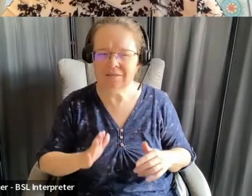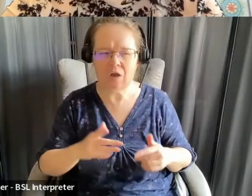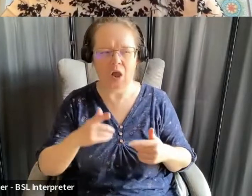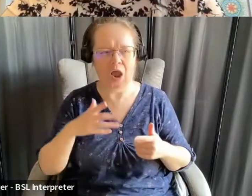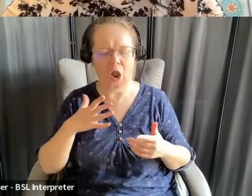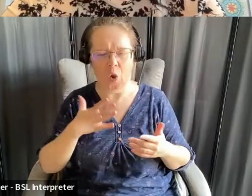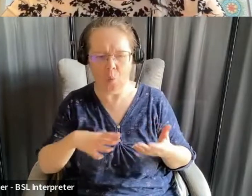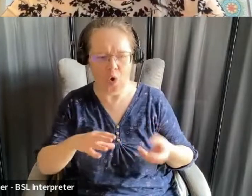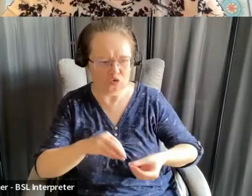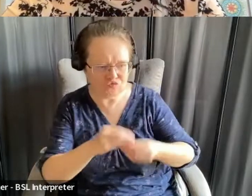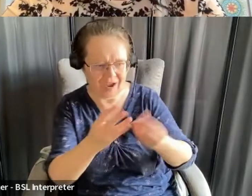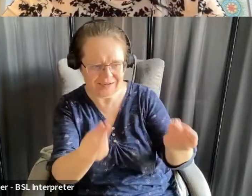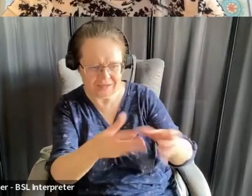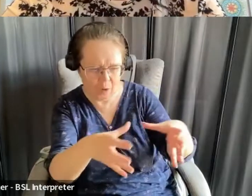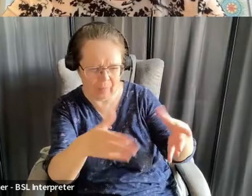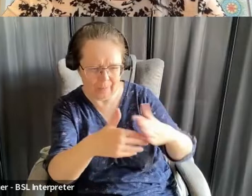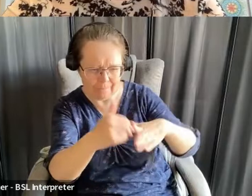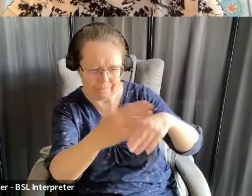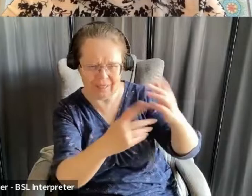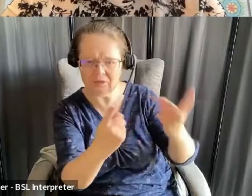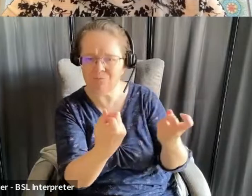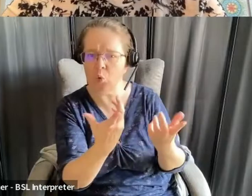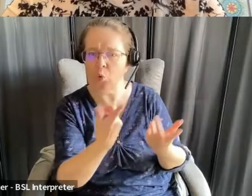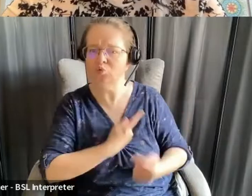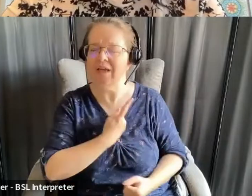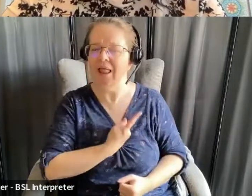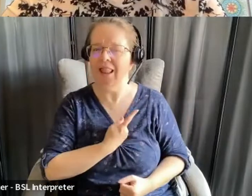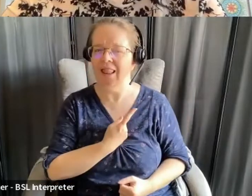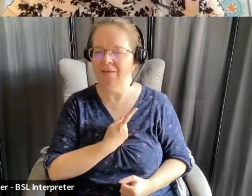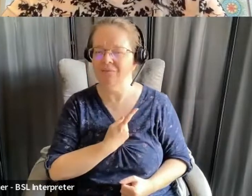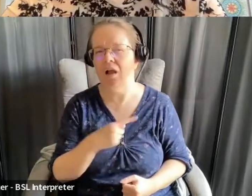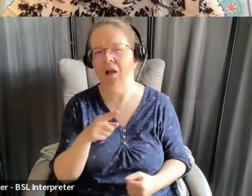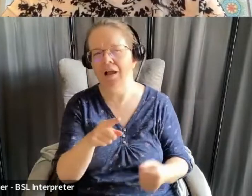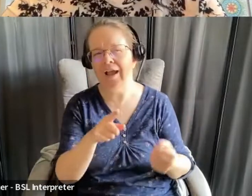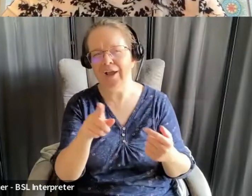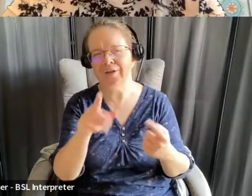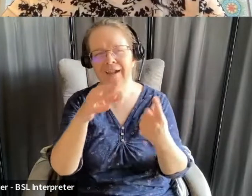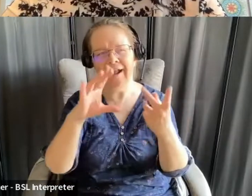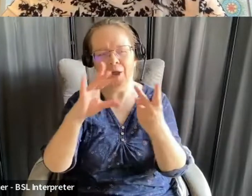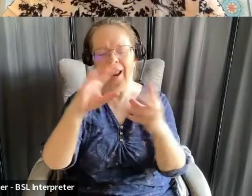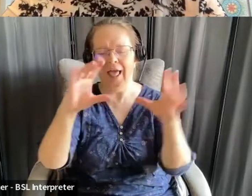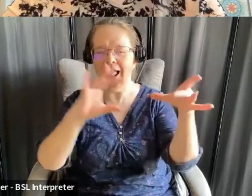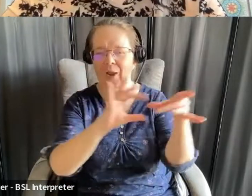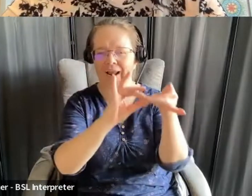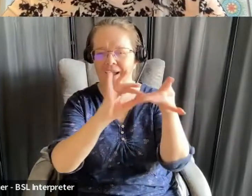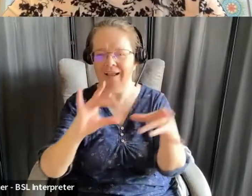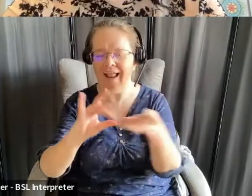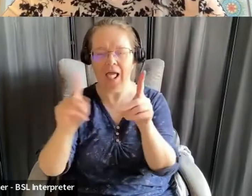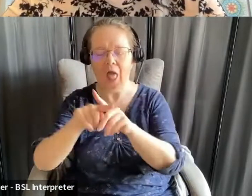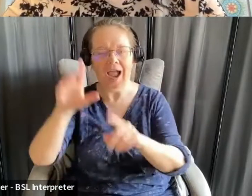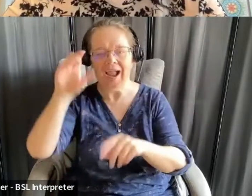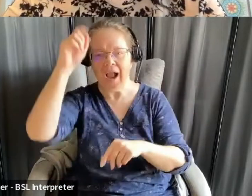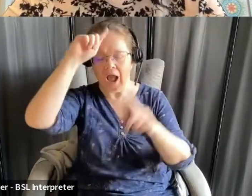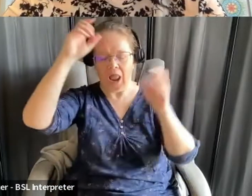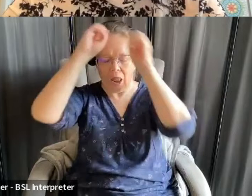something, create something and build something for yourself. And you started to connect all the dots. It was like a light bulb moment, or moments that went off.